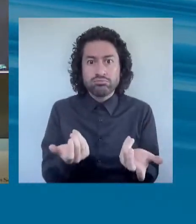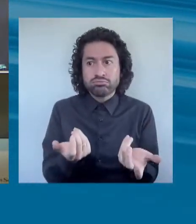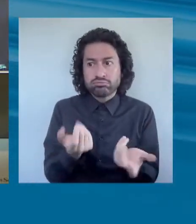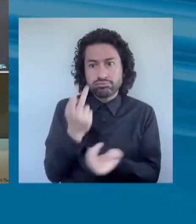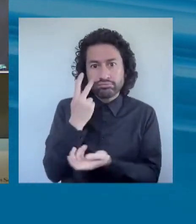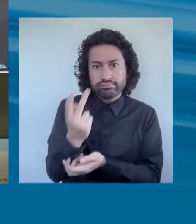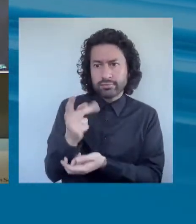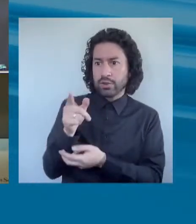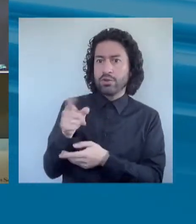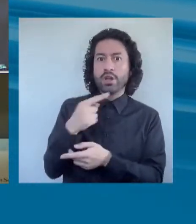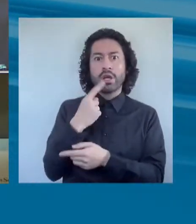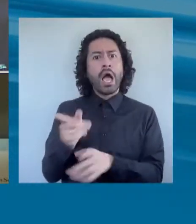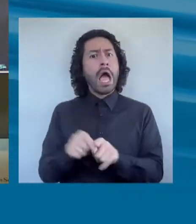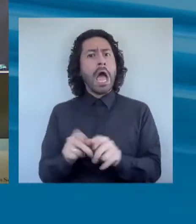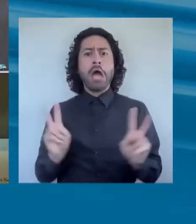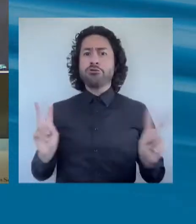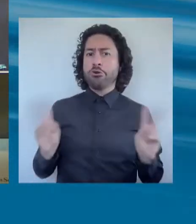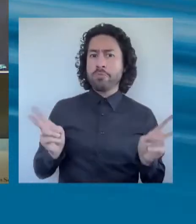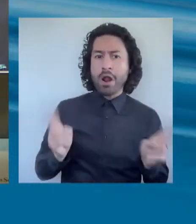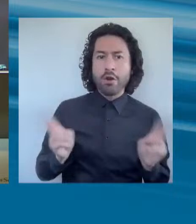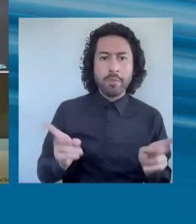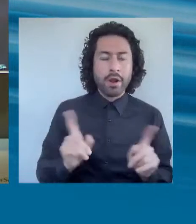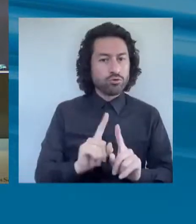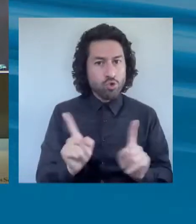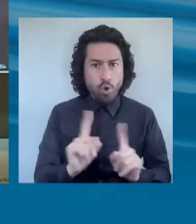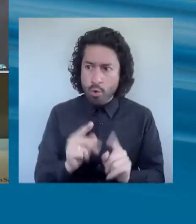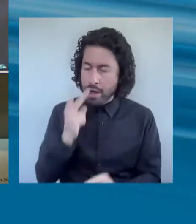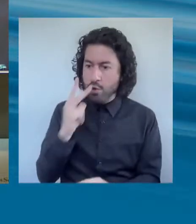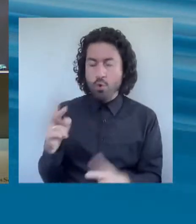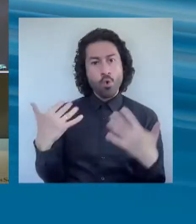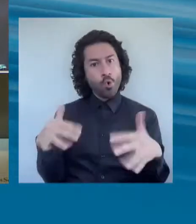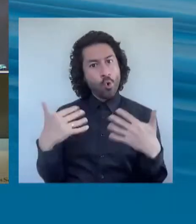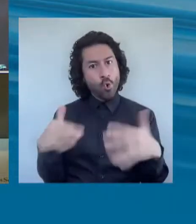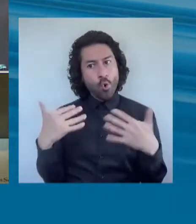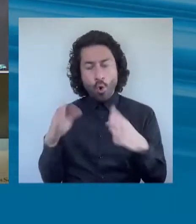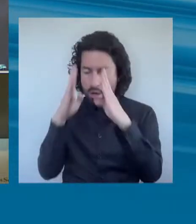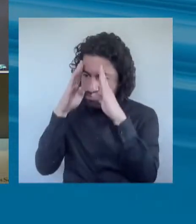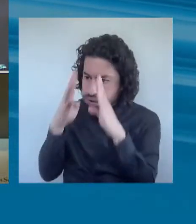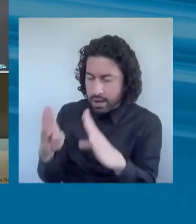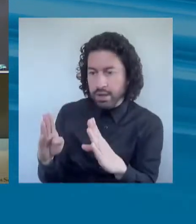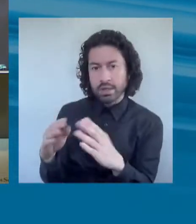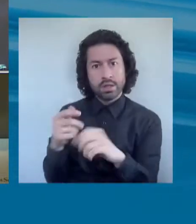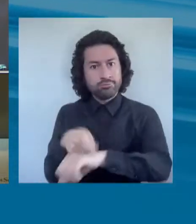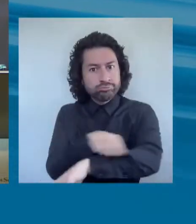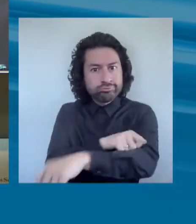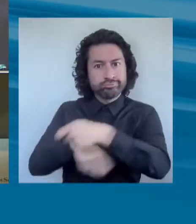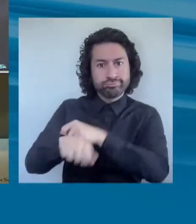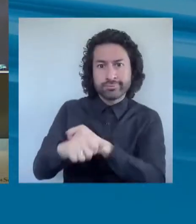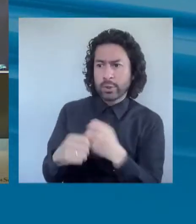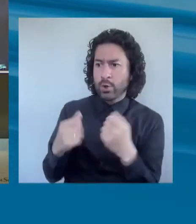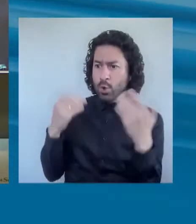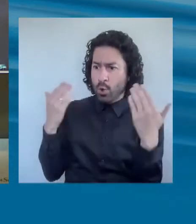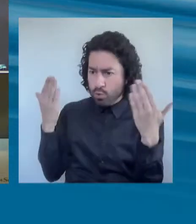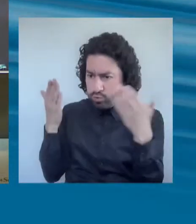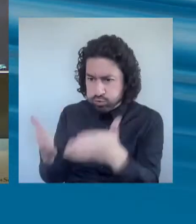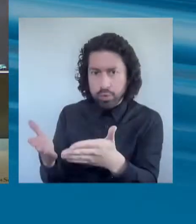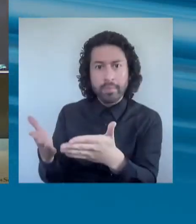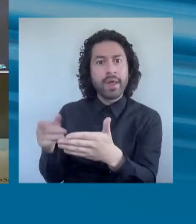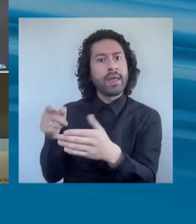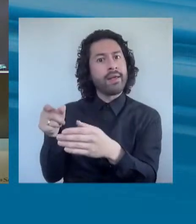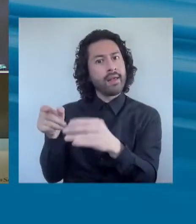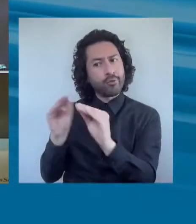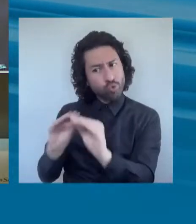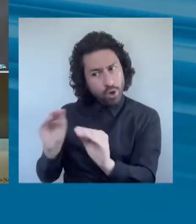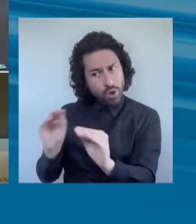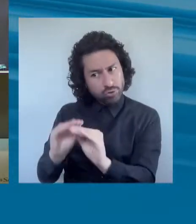crisis in the education center and not turn it into a normal is something that requires